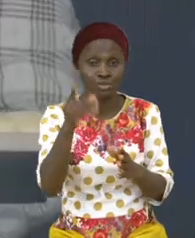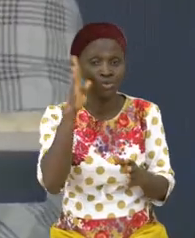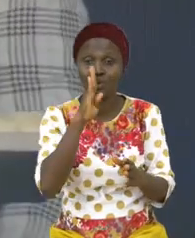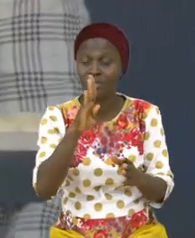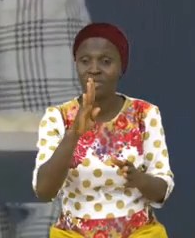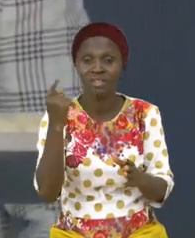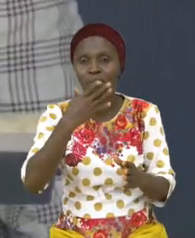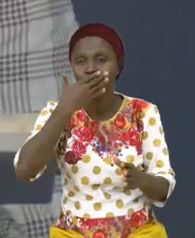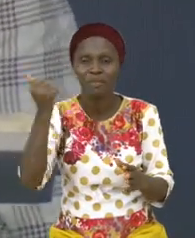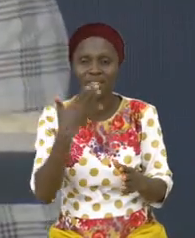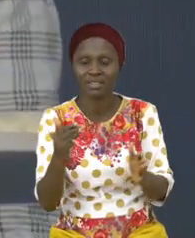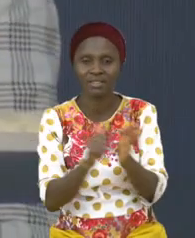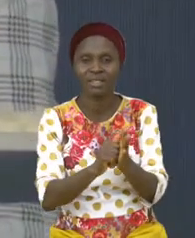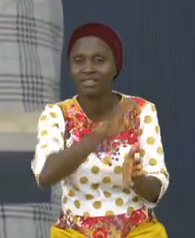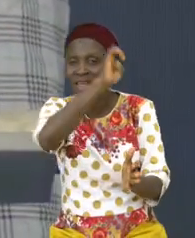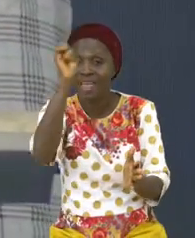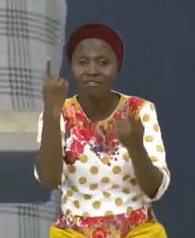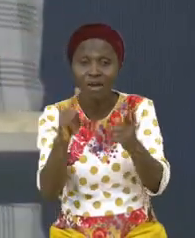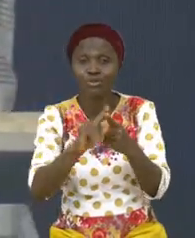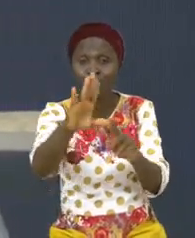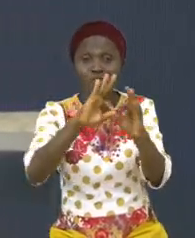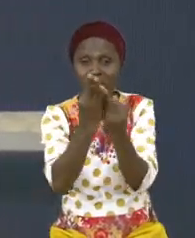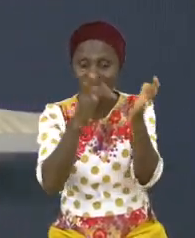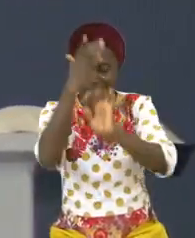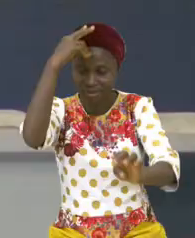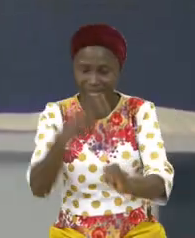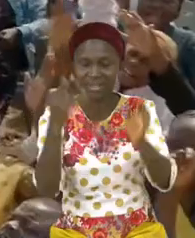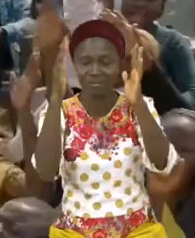that ever happened to your family.